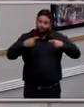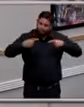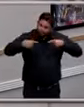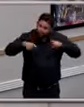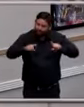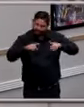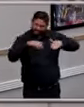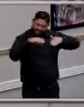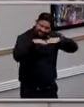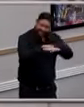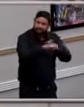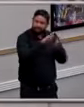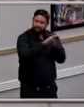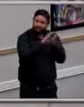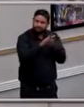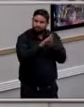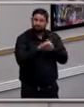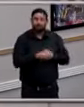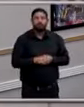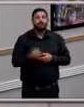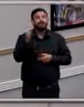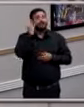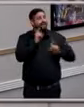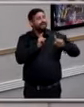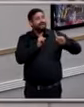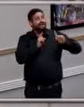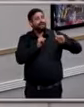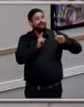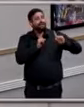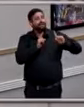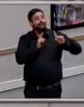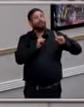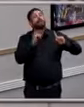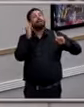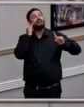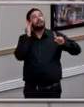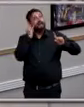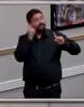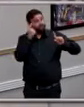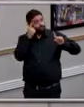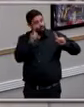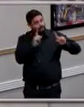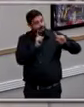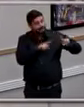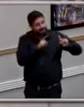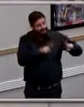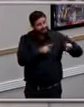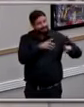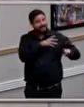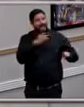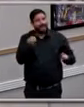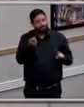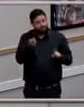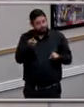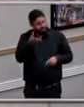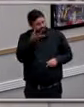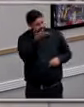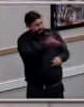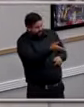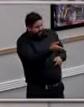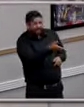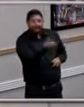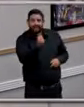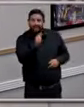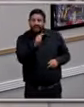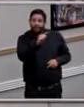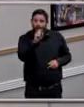instruction? If the attendance and if they are for attendance and the child is in attendance via Zoom or